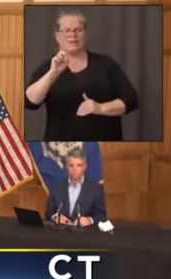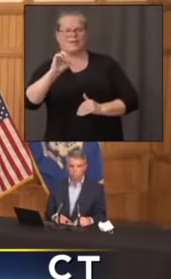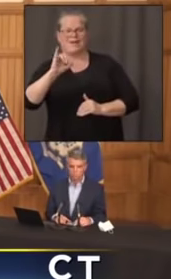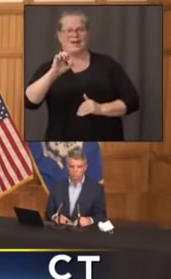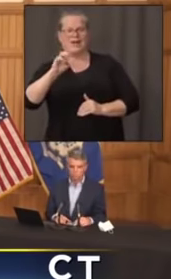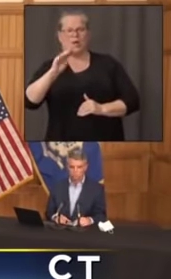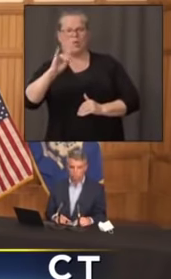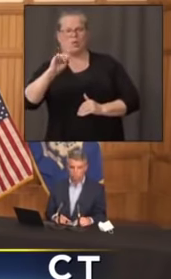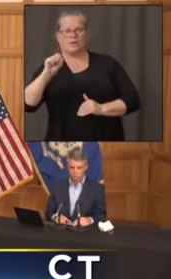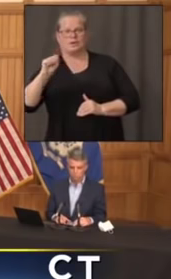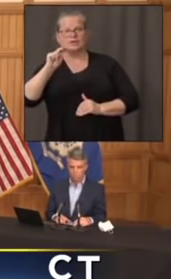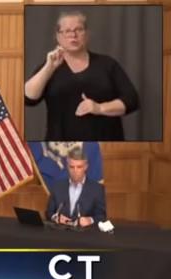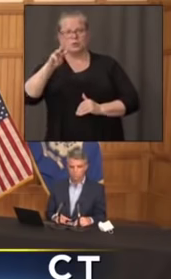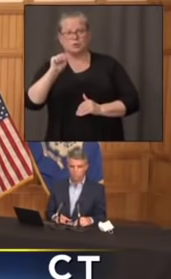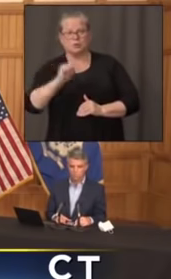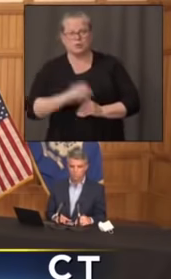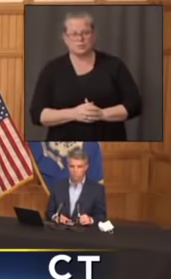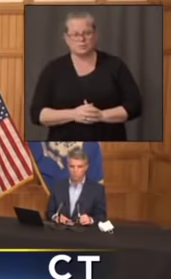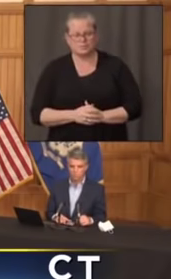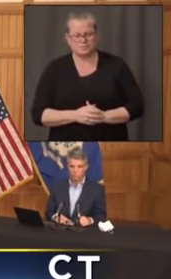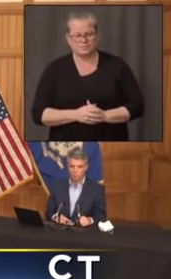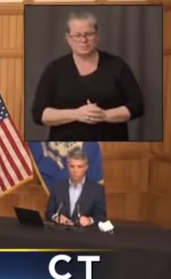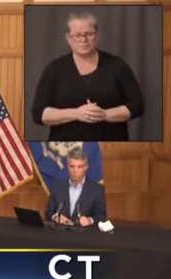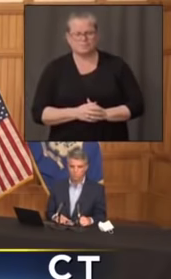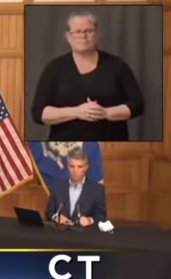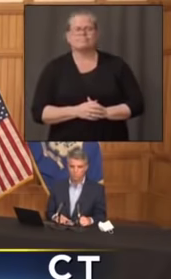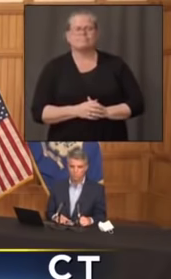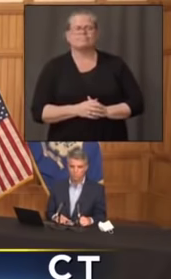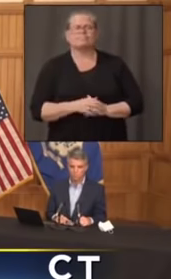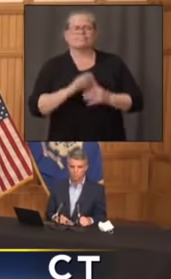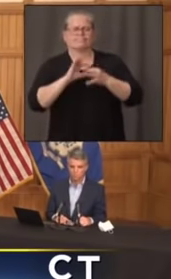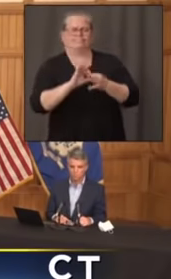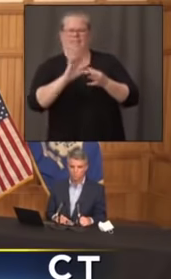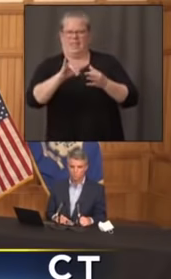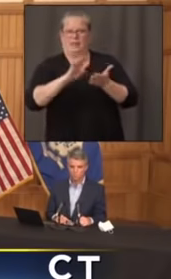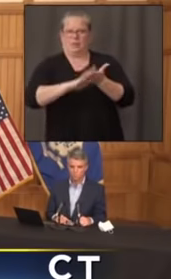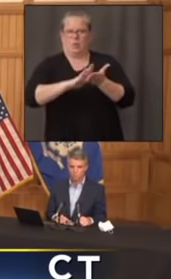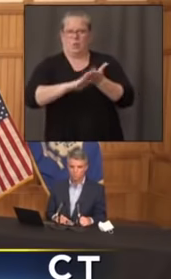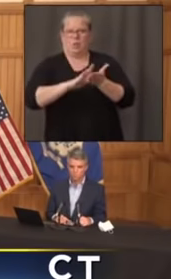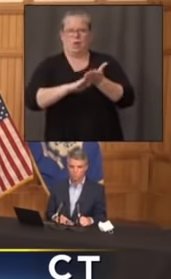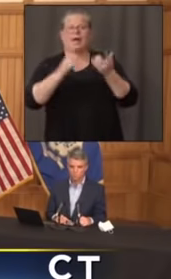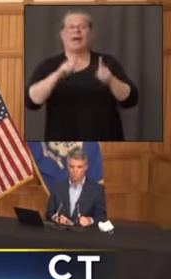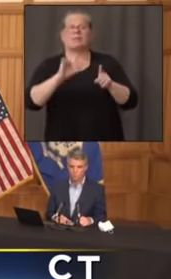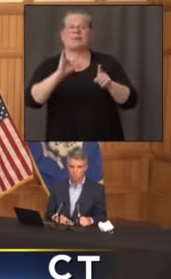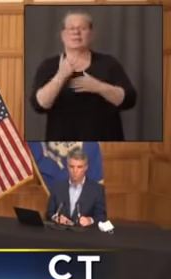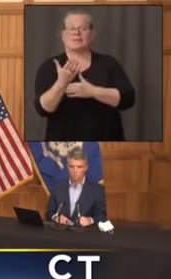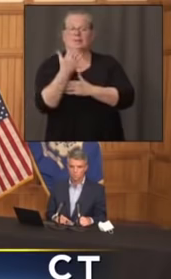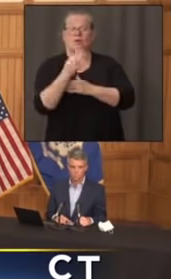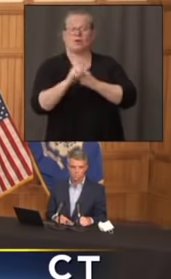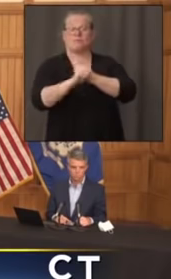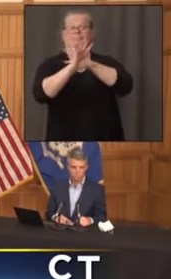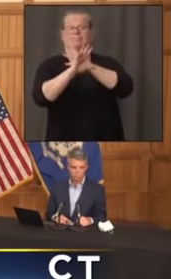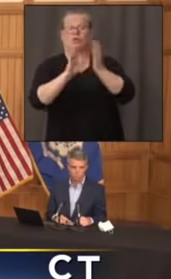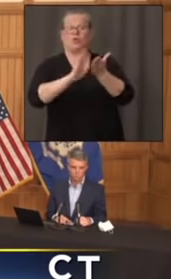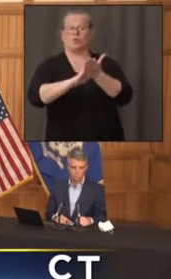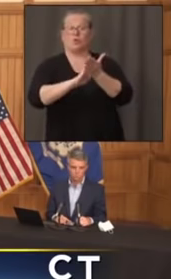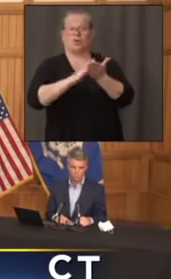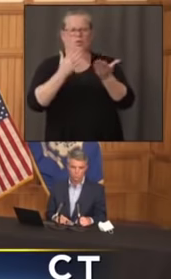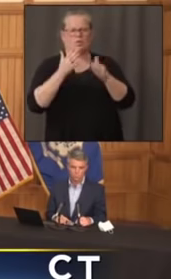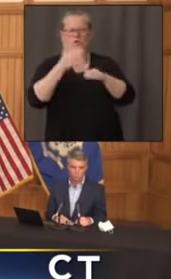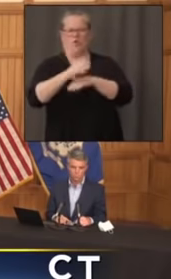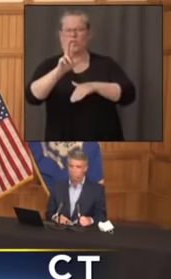Yes, Governor, sticking on that school theme, we saw more than 300 questions during that school teleconference coming in from concerned